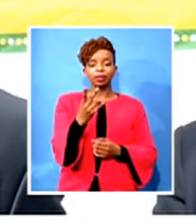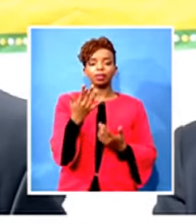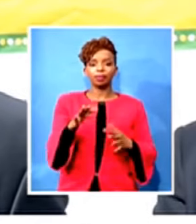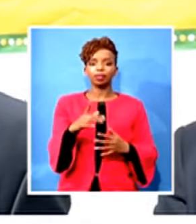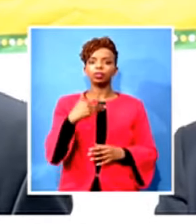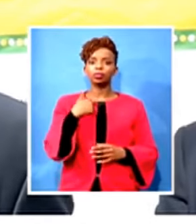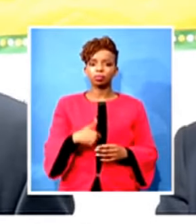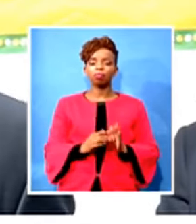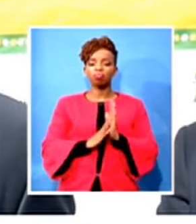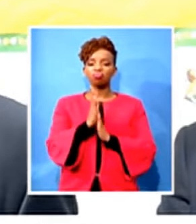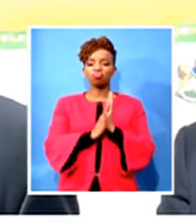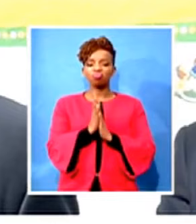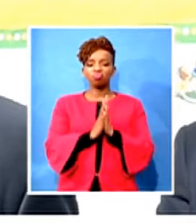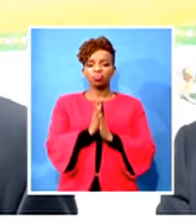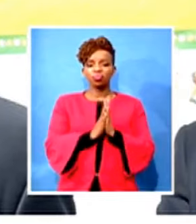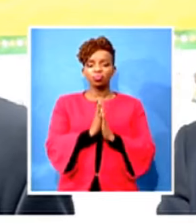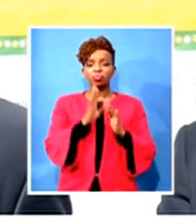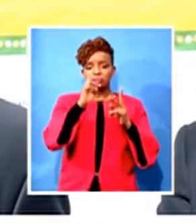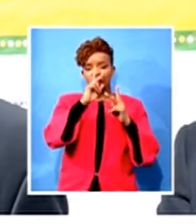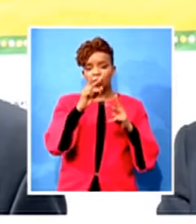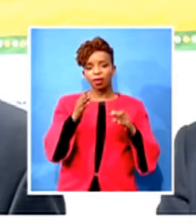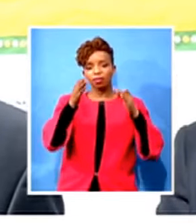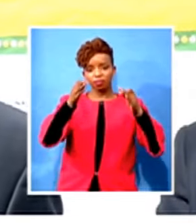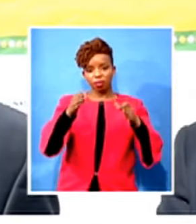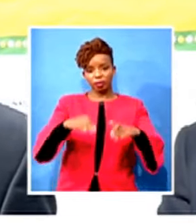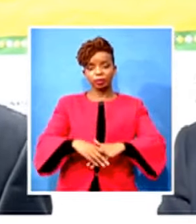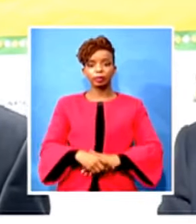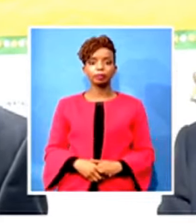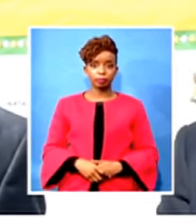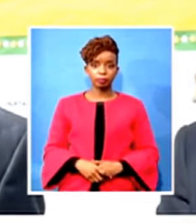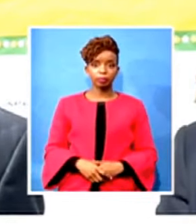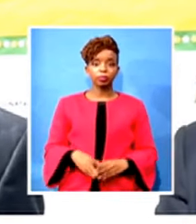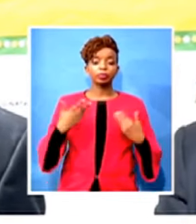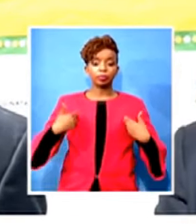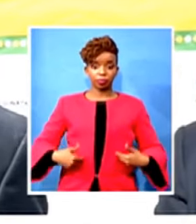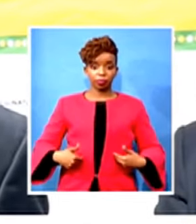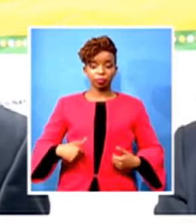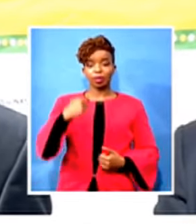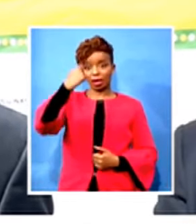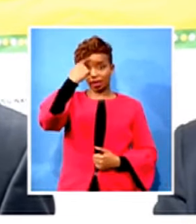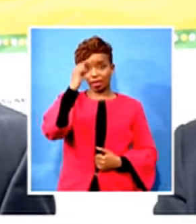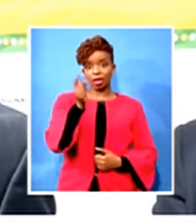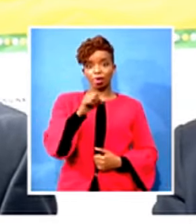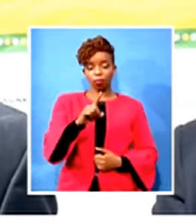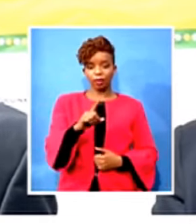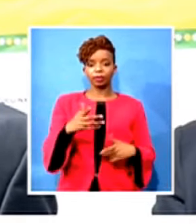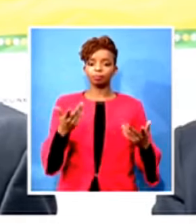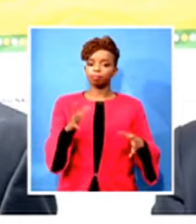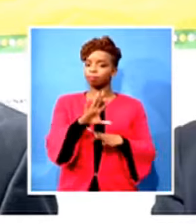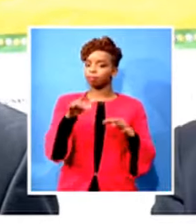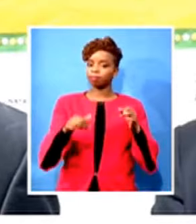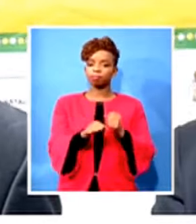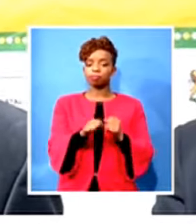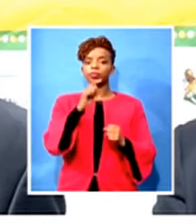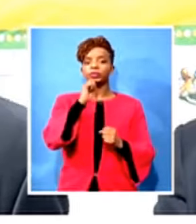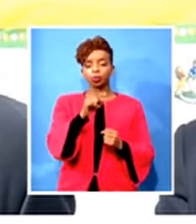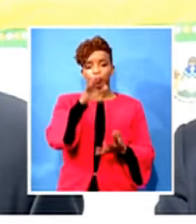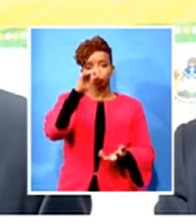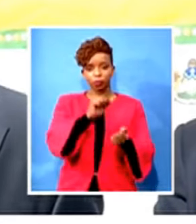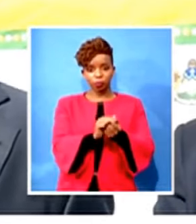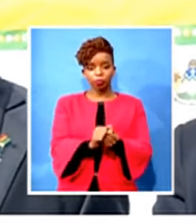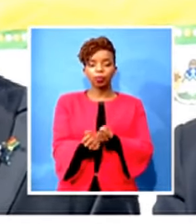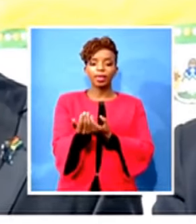So I think all in all, I would say we are expecting that the numbers will increase in KwaZulu-Natal,